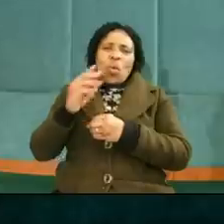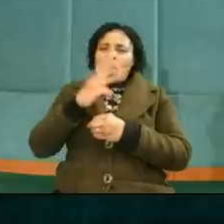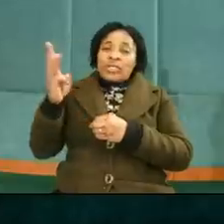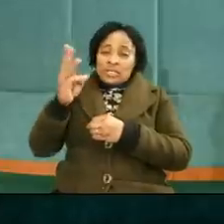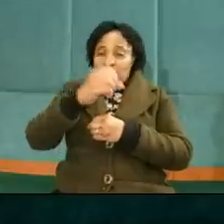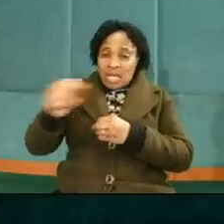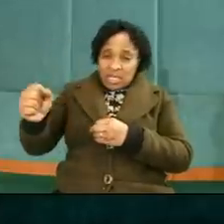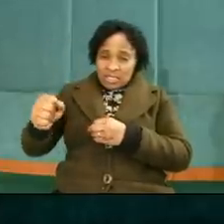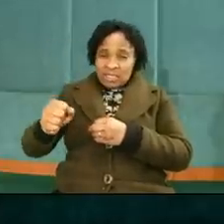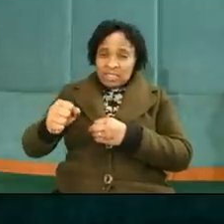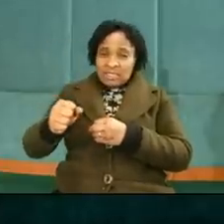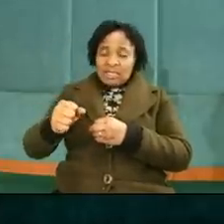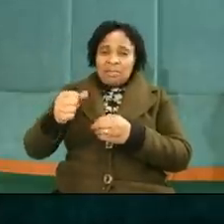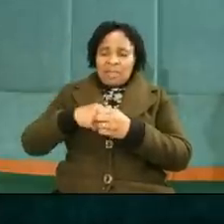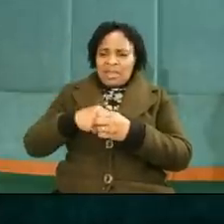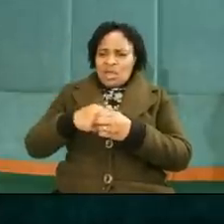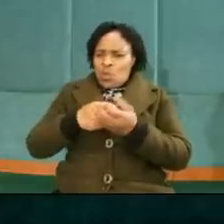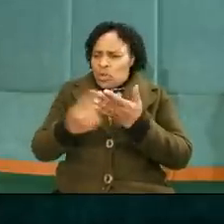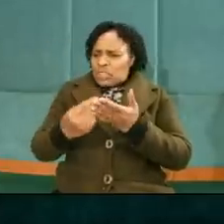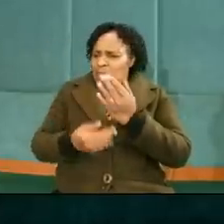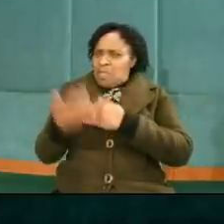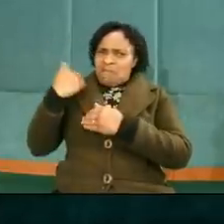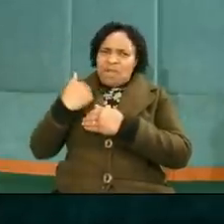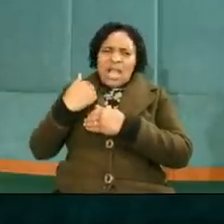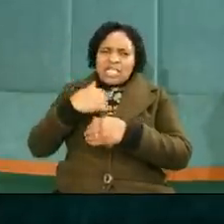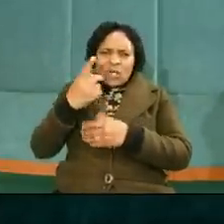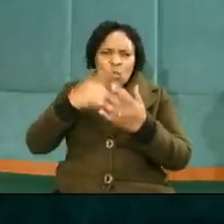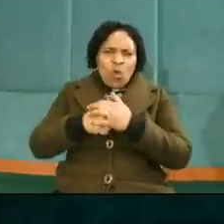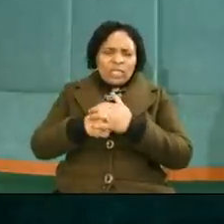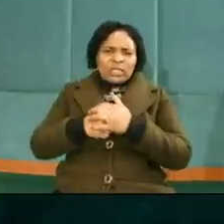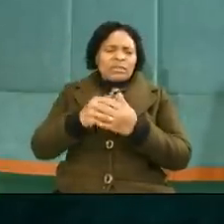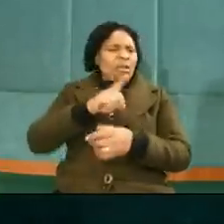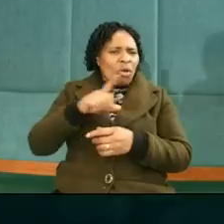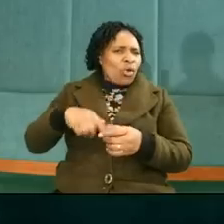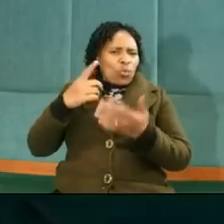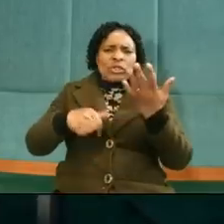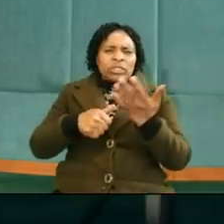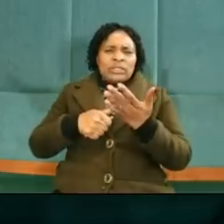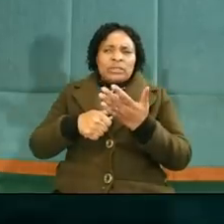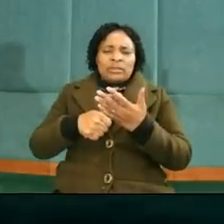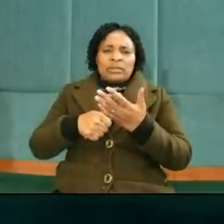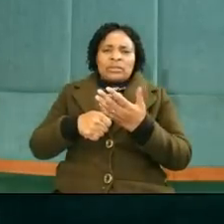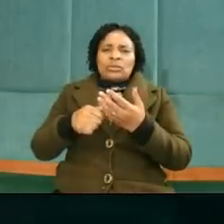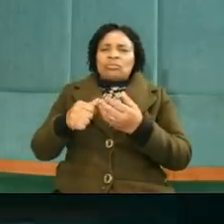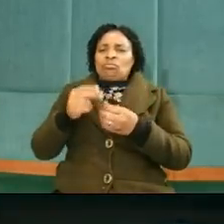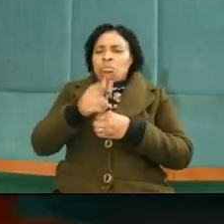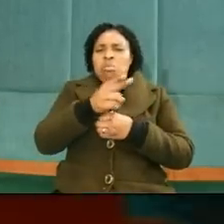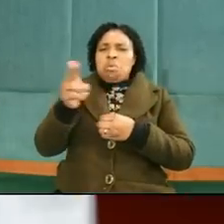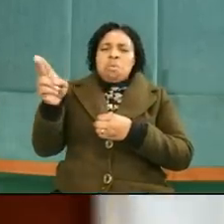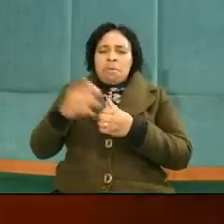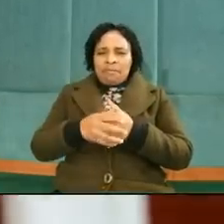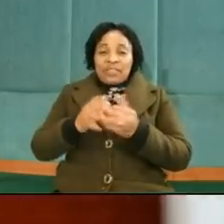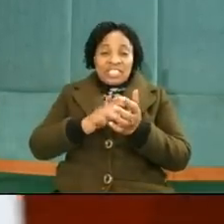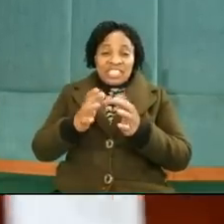Westgate. Yeah, and I was there just a couple of weeks before. And I said, what in the Lord? Mass shooting.